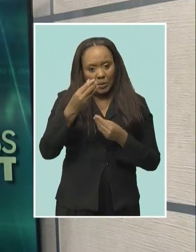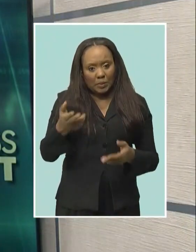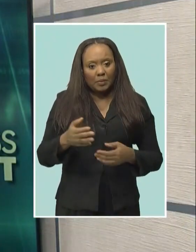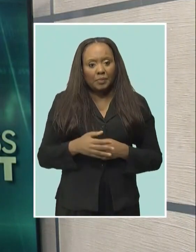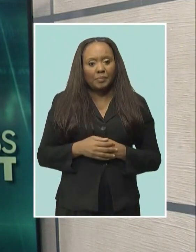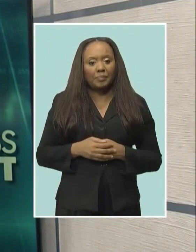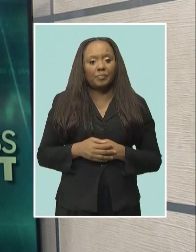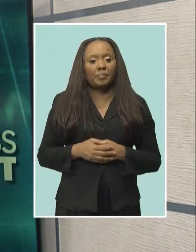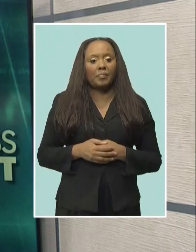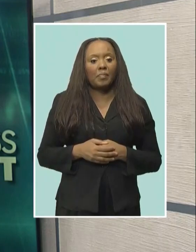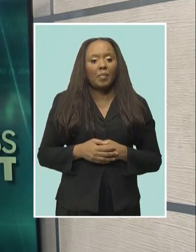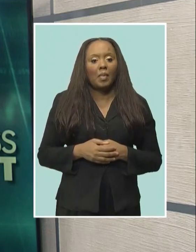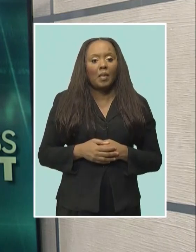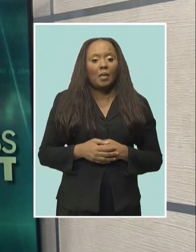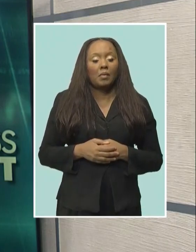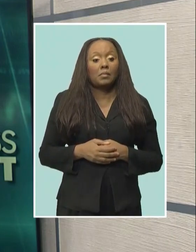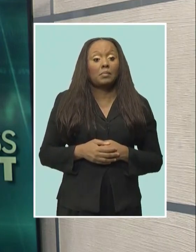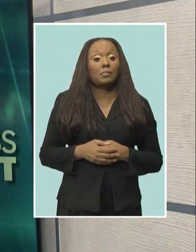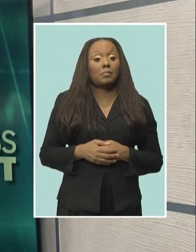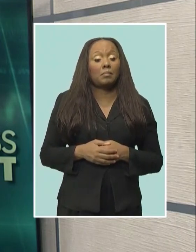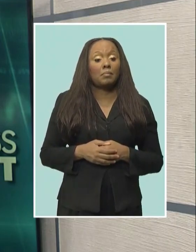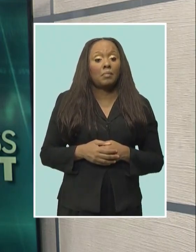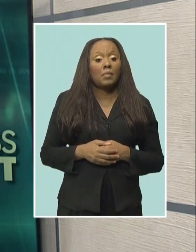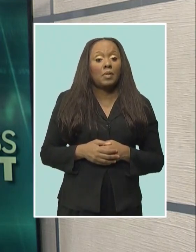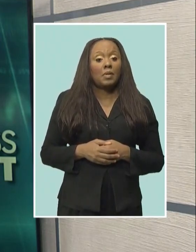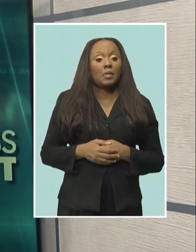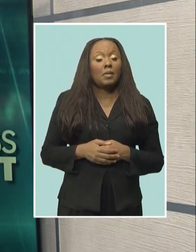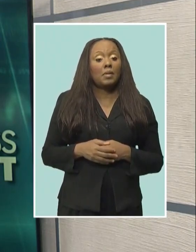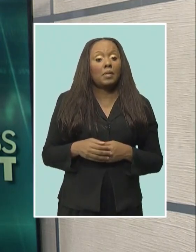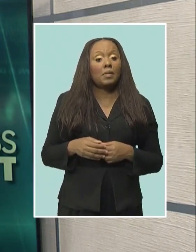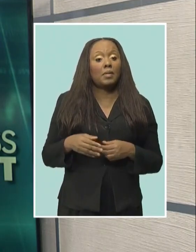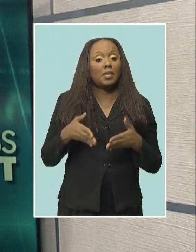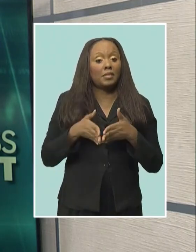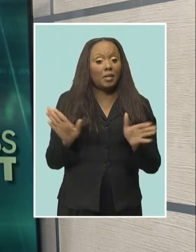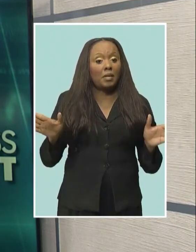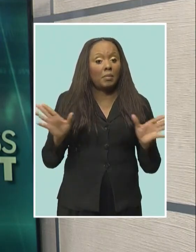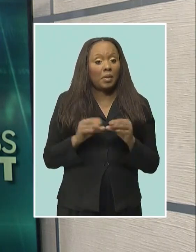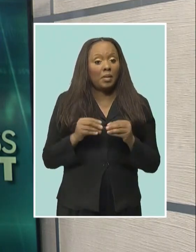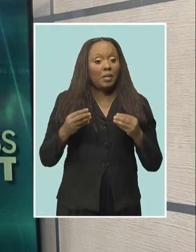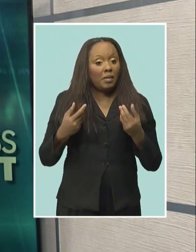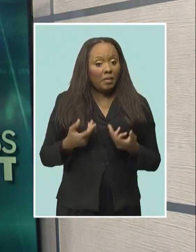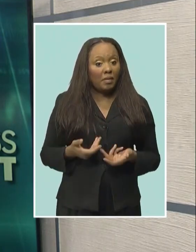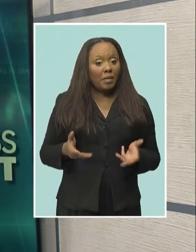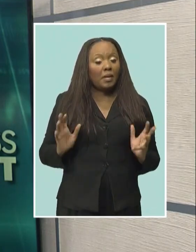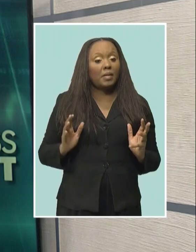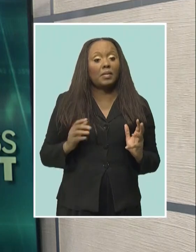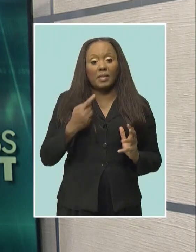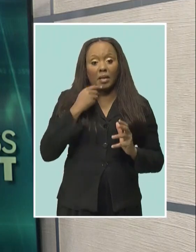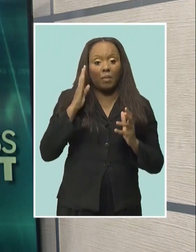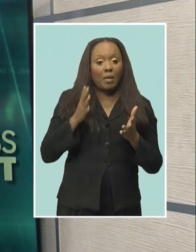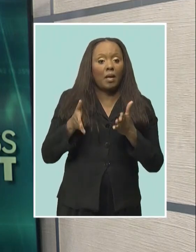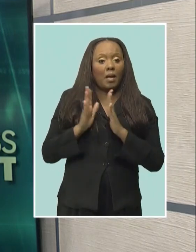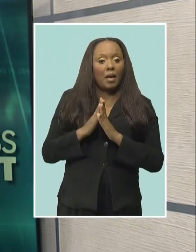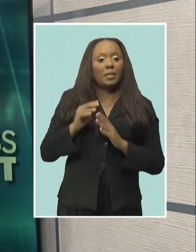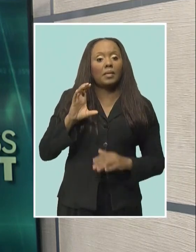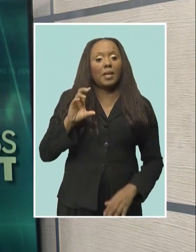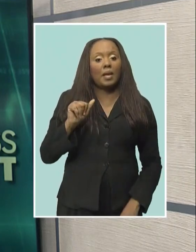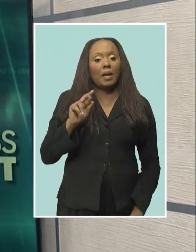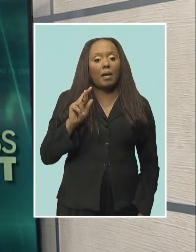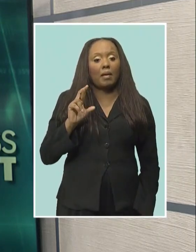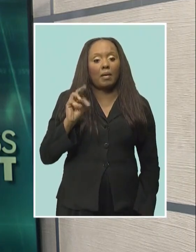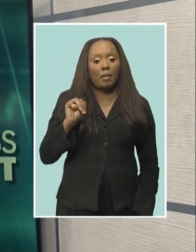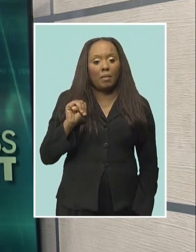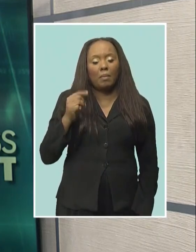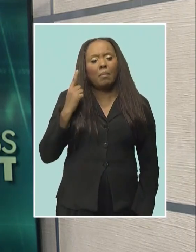official says coming out of the AGM, they would be seeking assistance from the CARICOM Secretariat as they would be looking to add new markets,